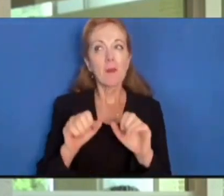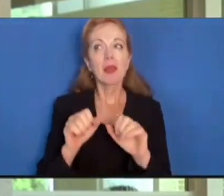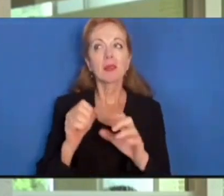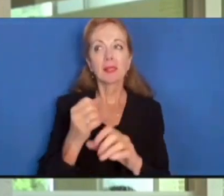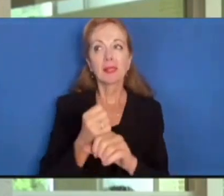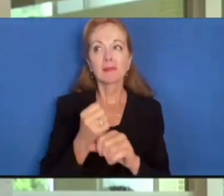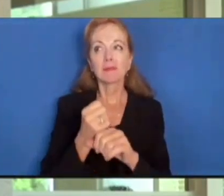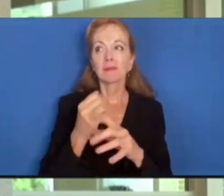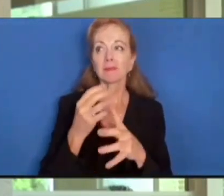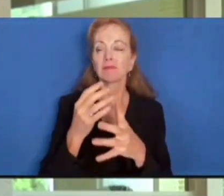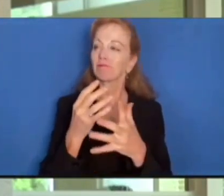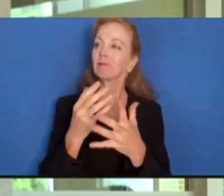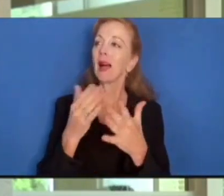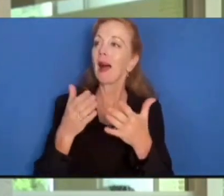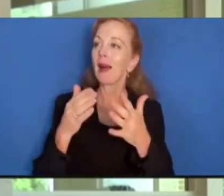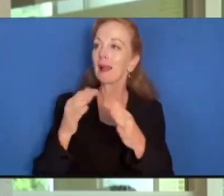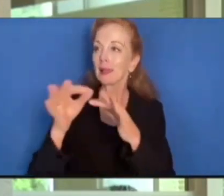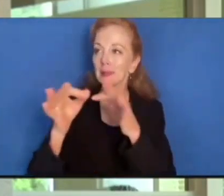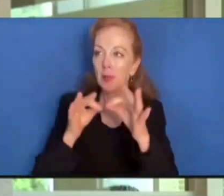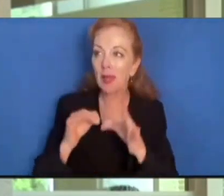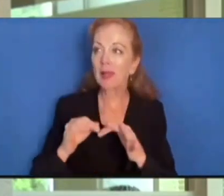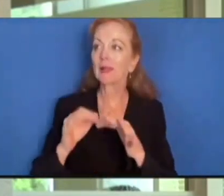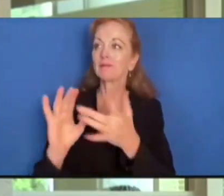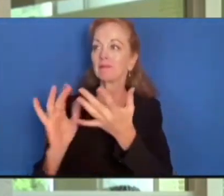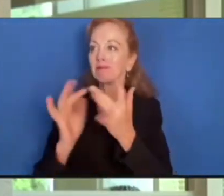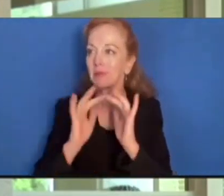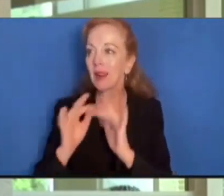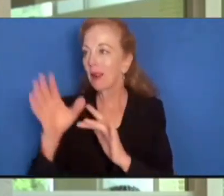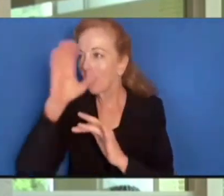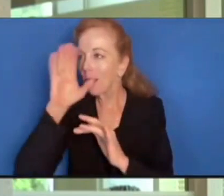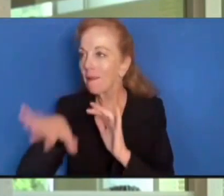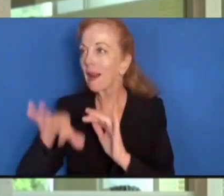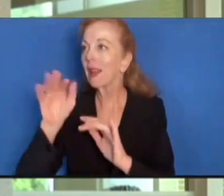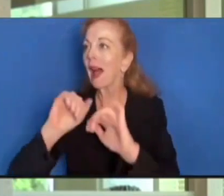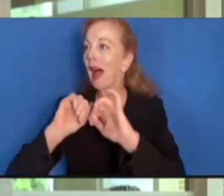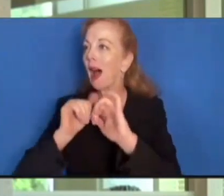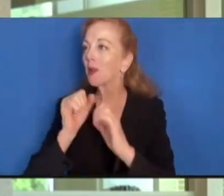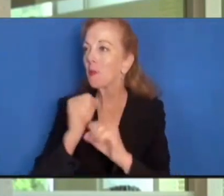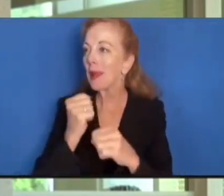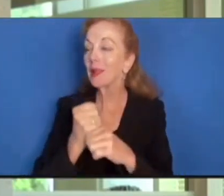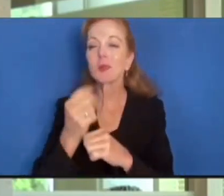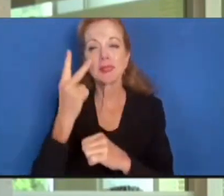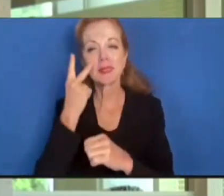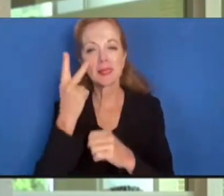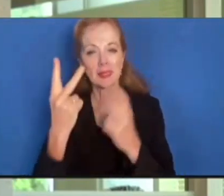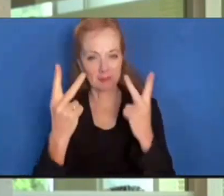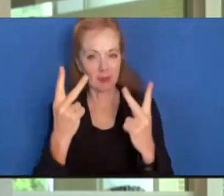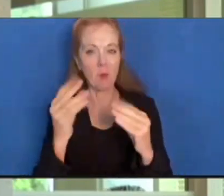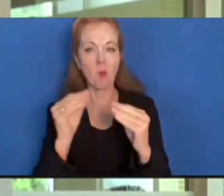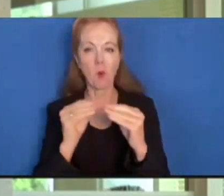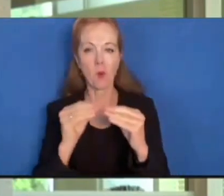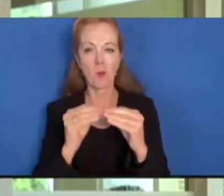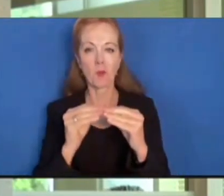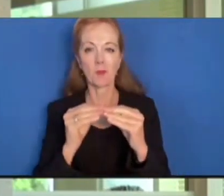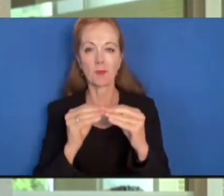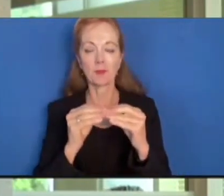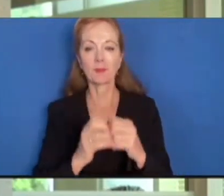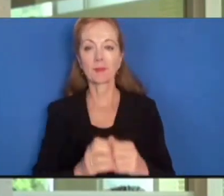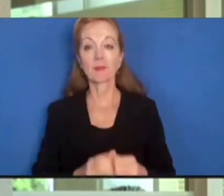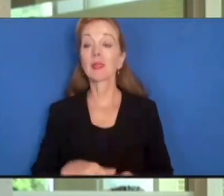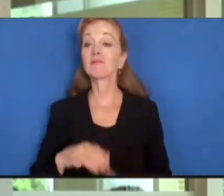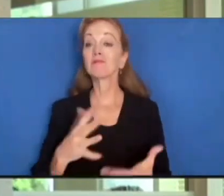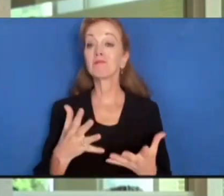more prevalent via the internet, and we're starting to see it a lot more. What do you think that is? I think a lot of it is